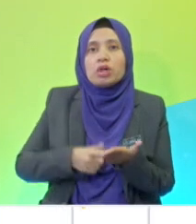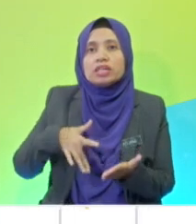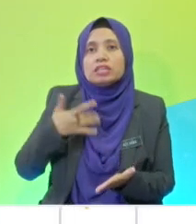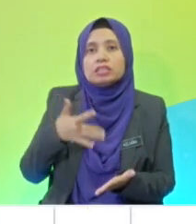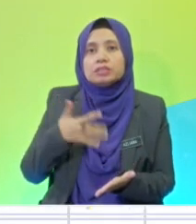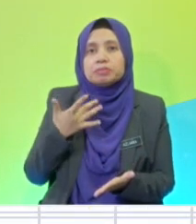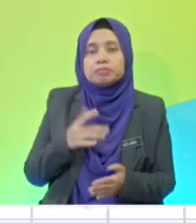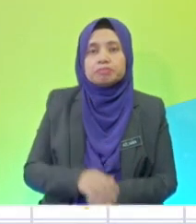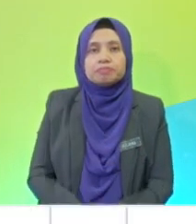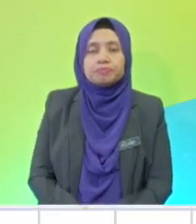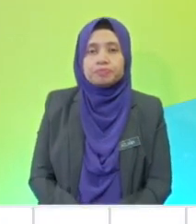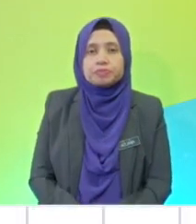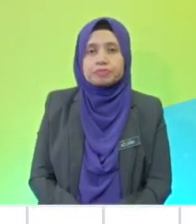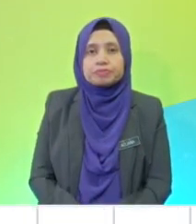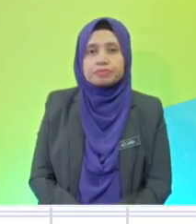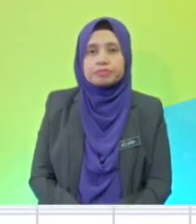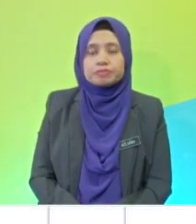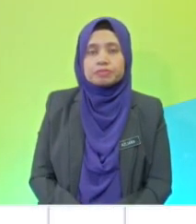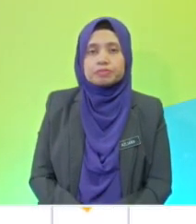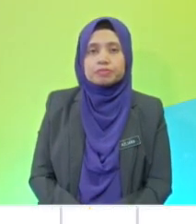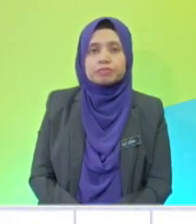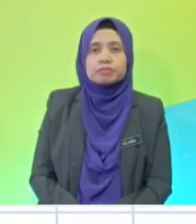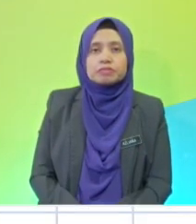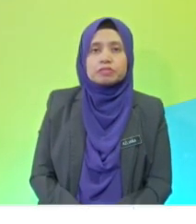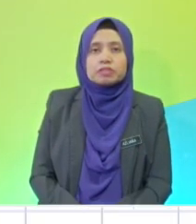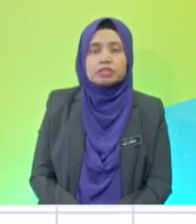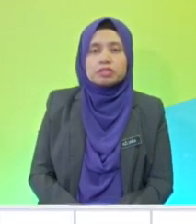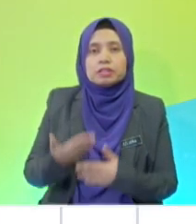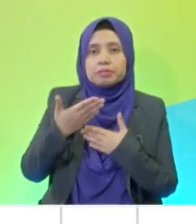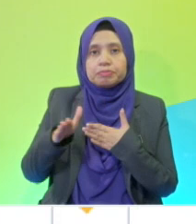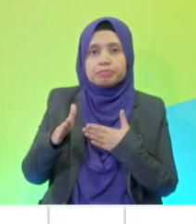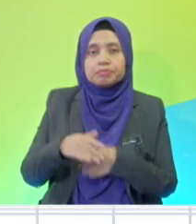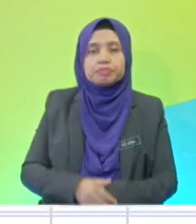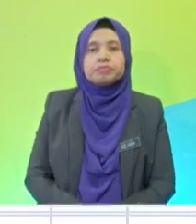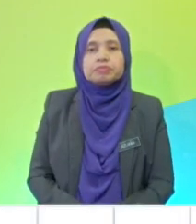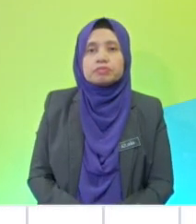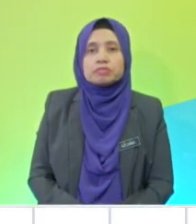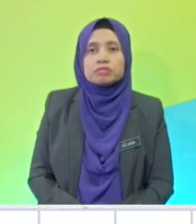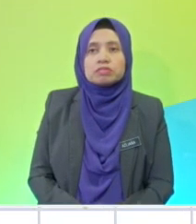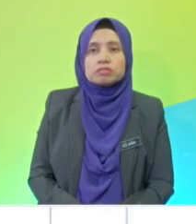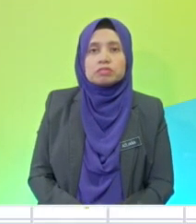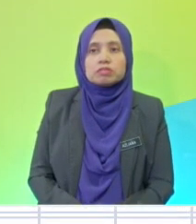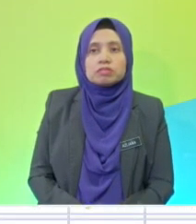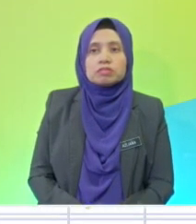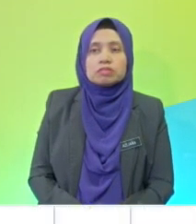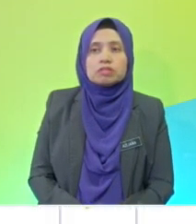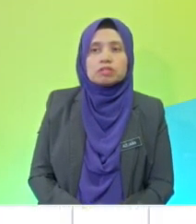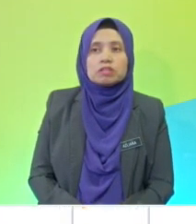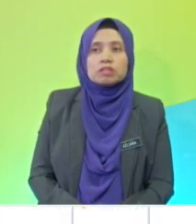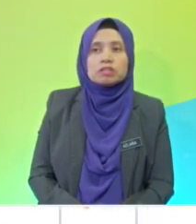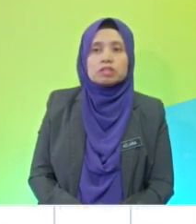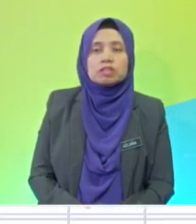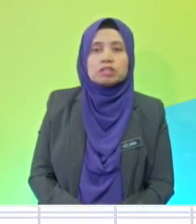when we find the time capsules. Okay. Okay, so the next one. Okay, for the next one, what is